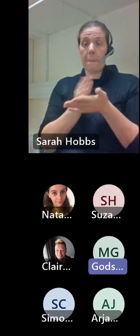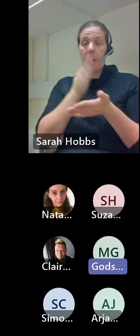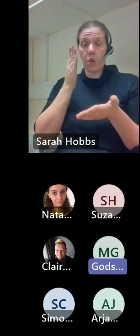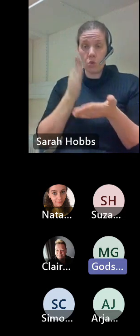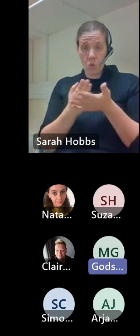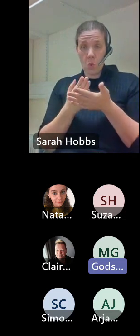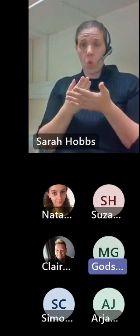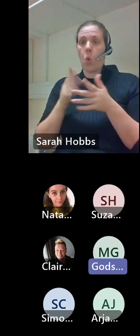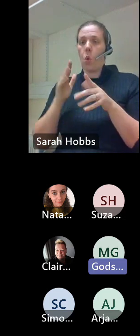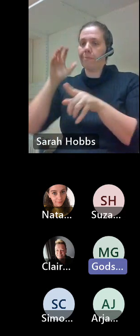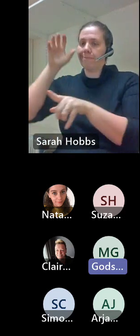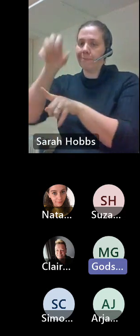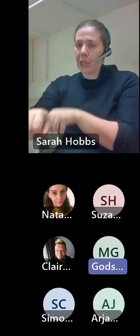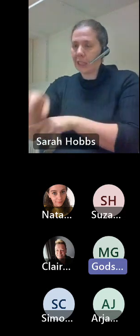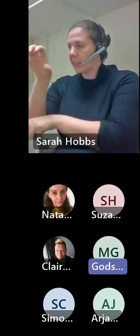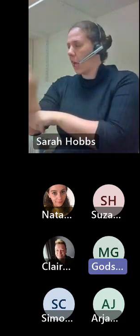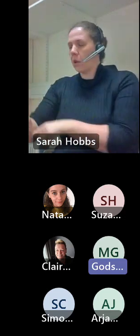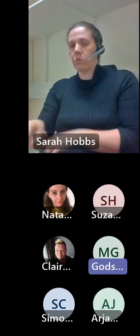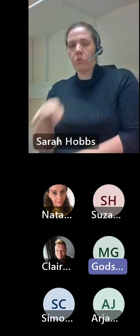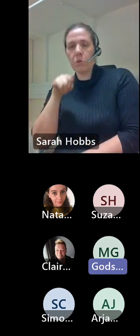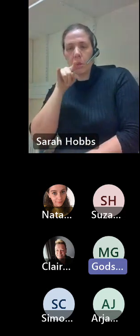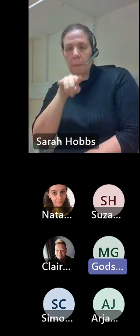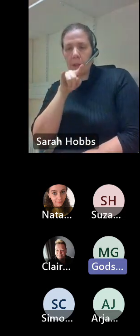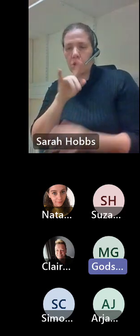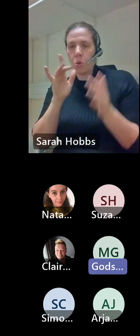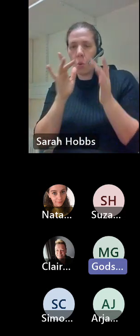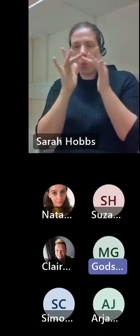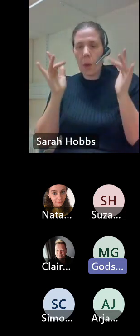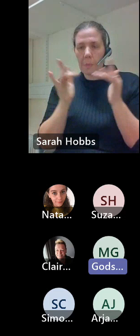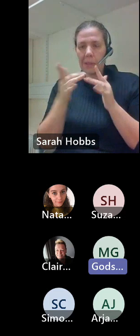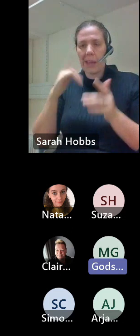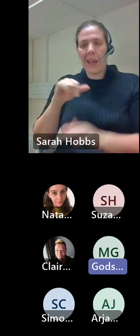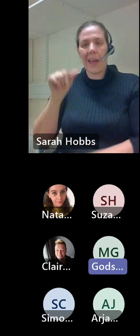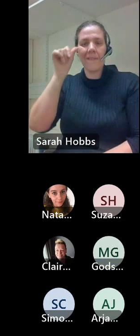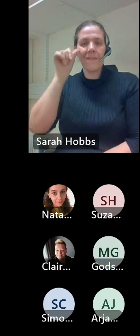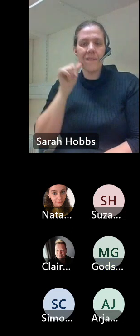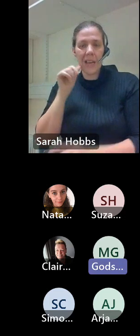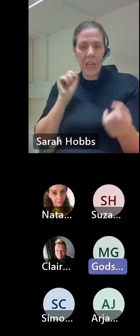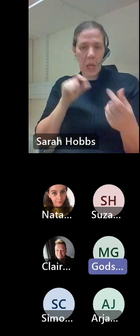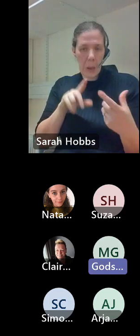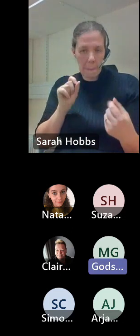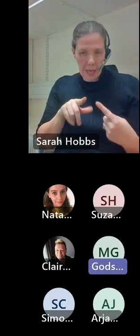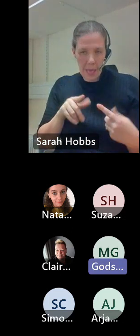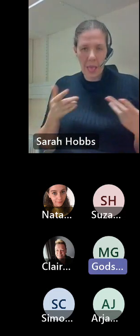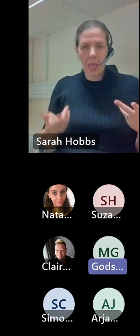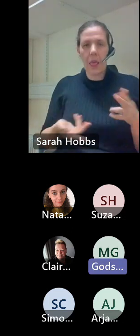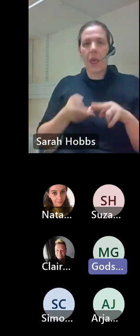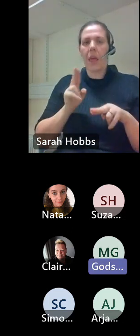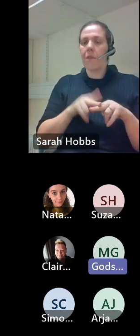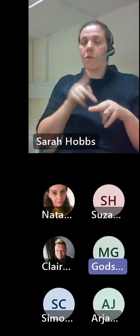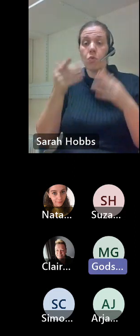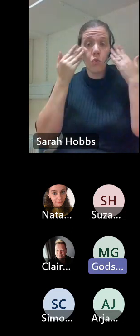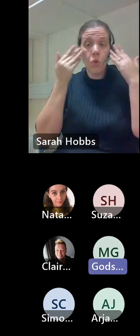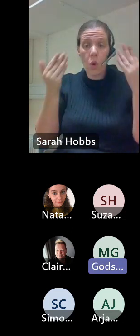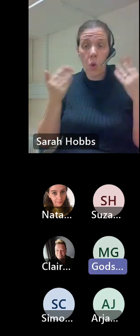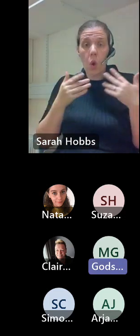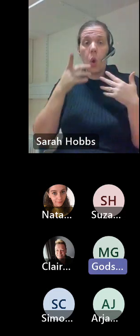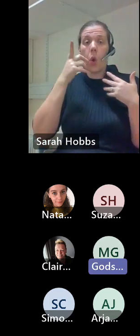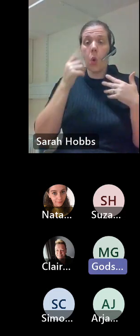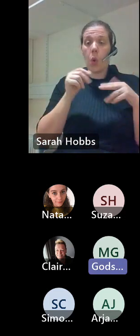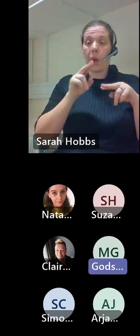down suspicious websites and scam emails, etc.? If you don't know it already, you can forward